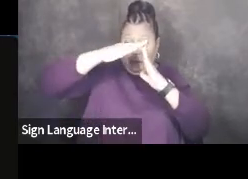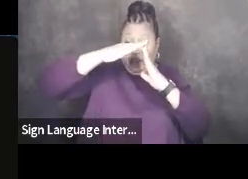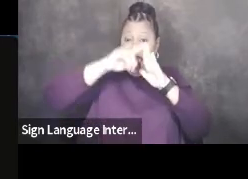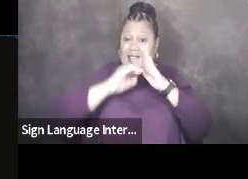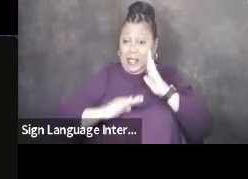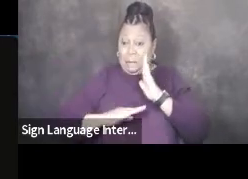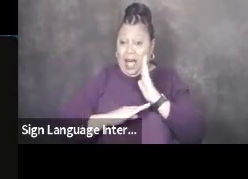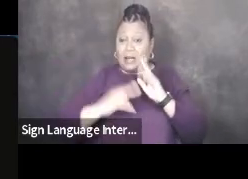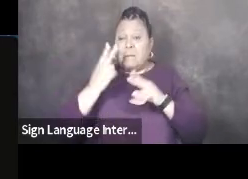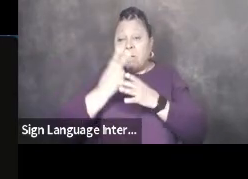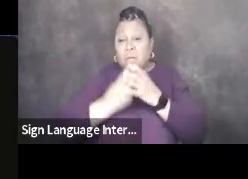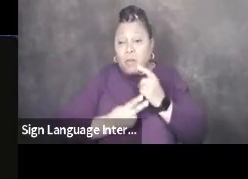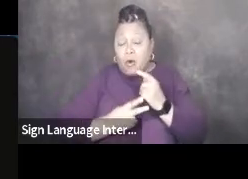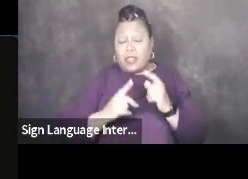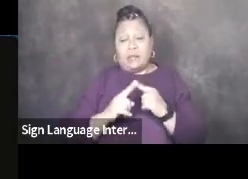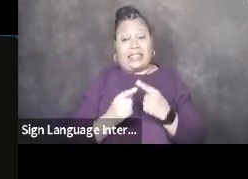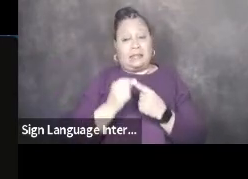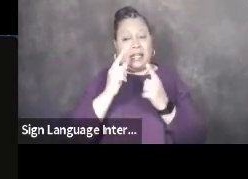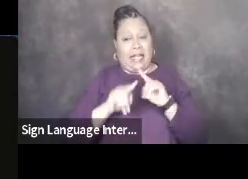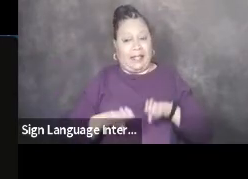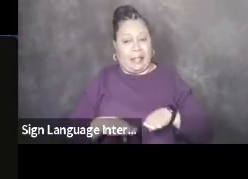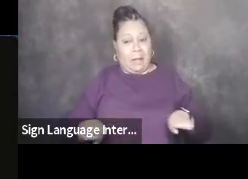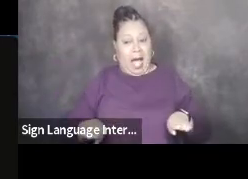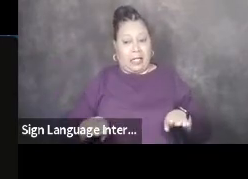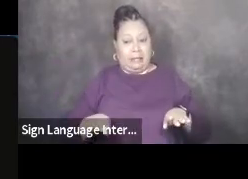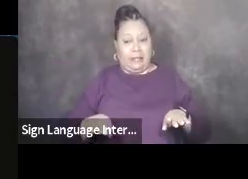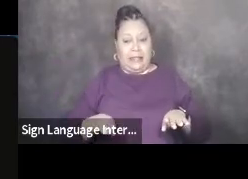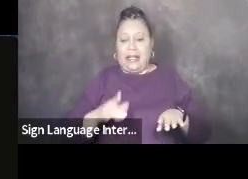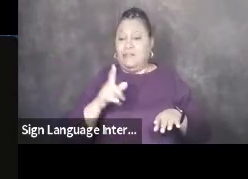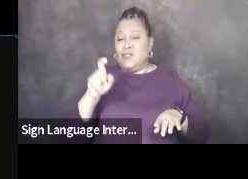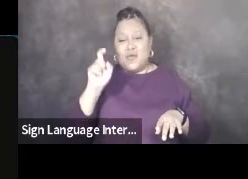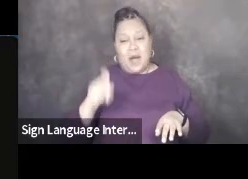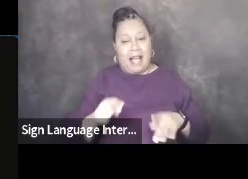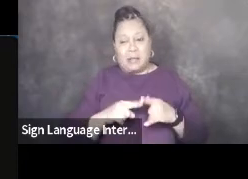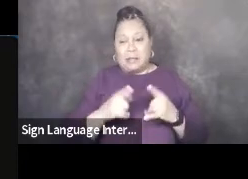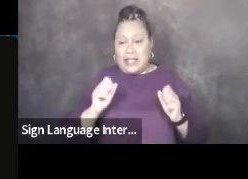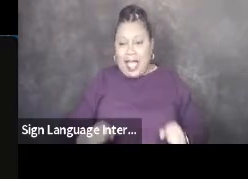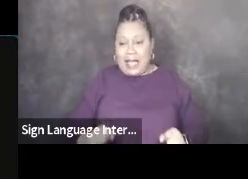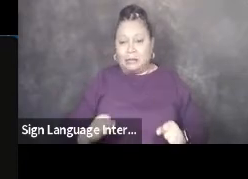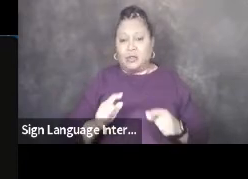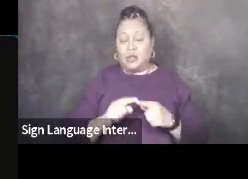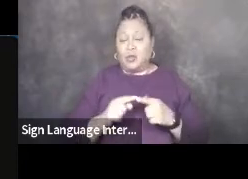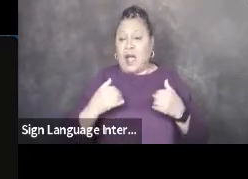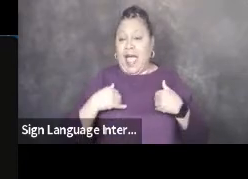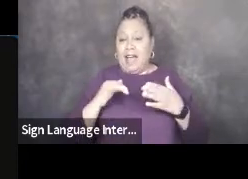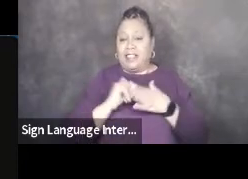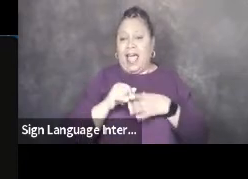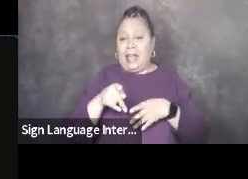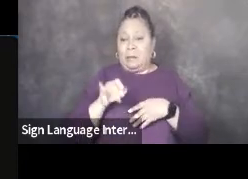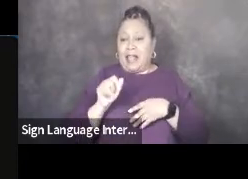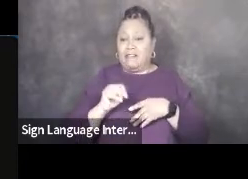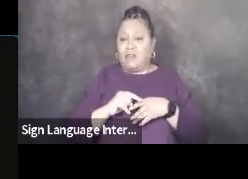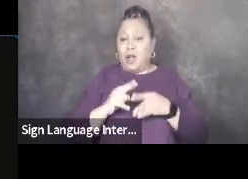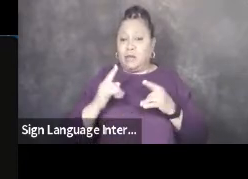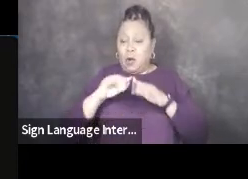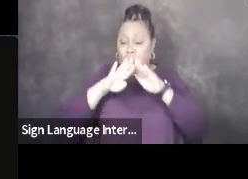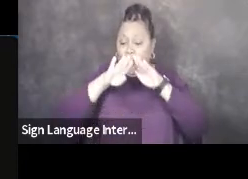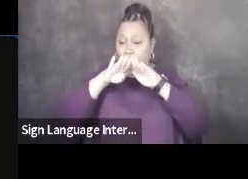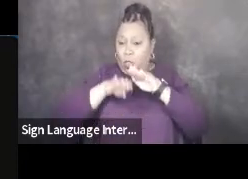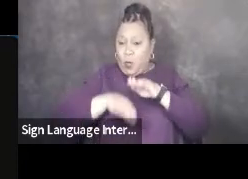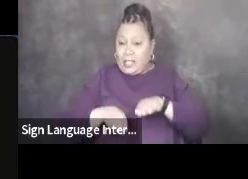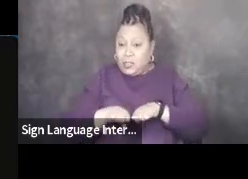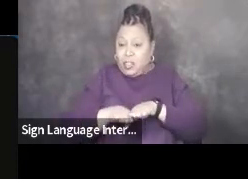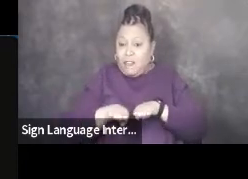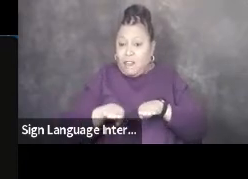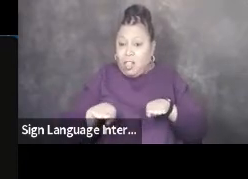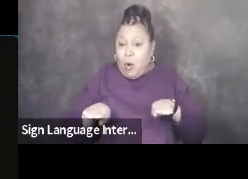at the bottom, because especially at the bottom, you have to be able to have that platform come all the way down to the